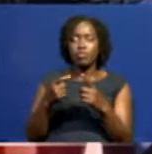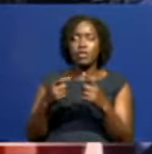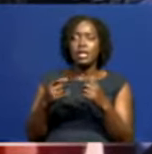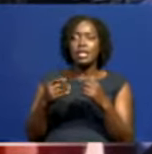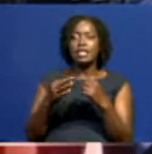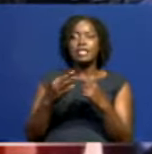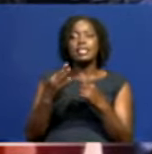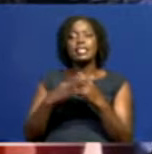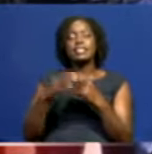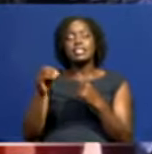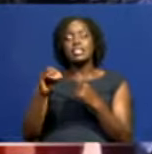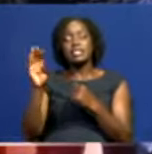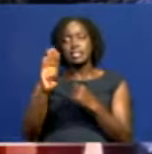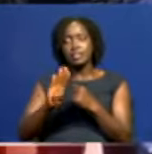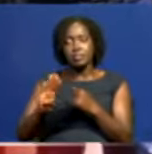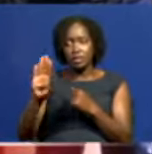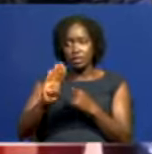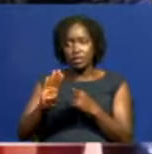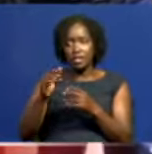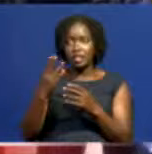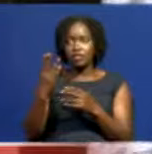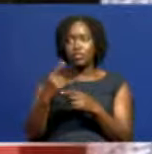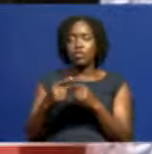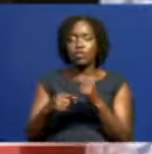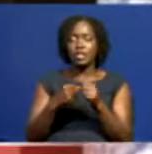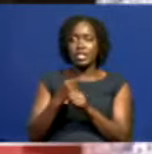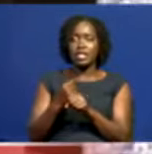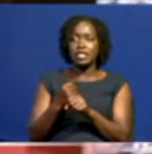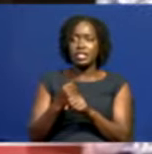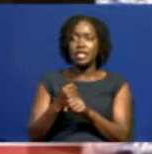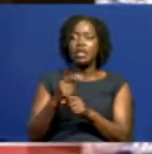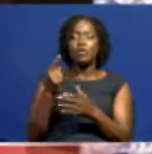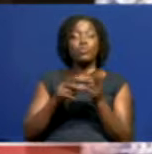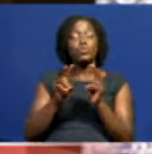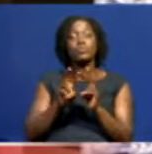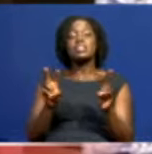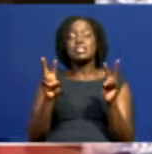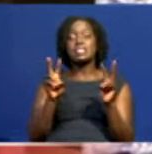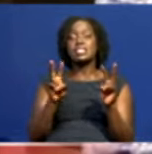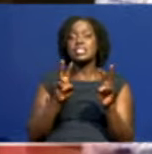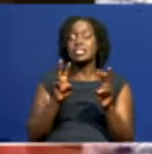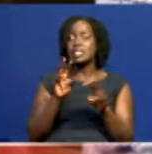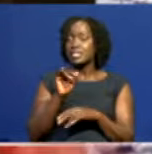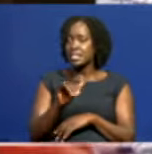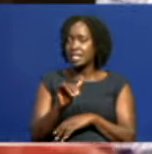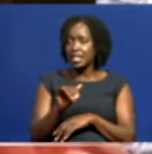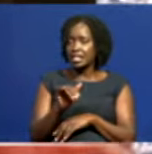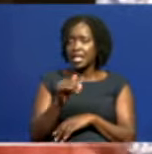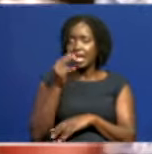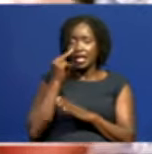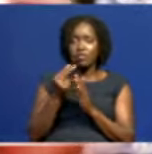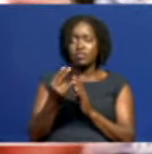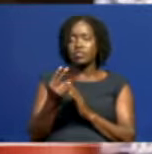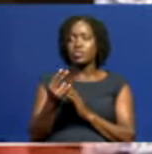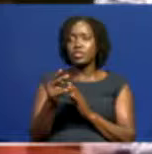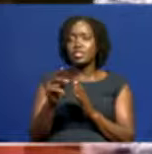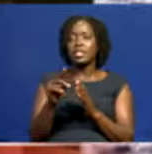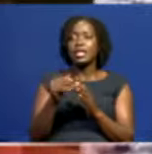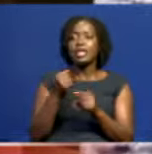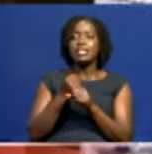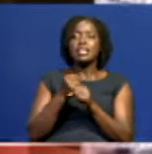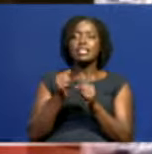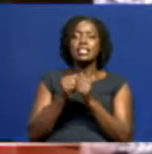milioni 800 katika kipindi cha miaka 4. What you've been able to see is a vision that was done